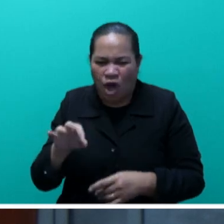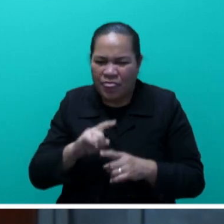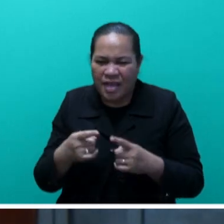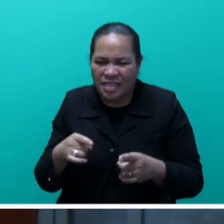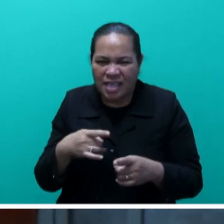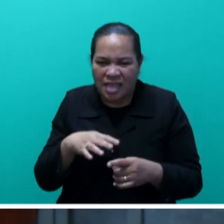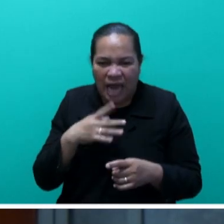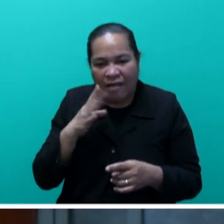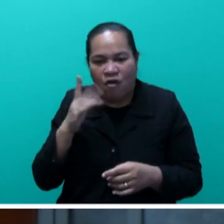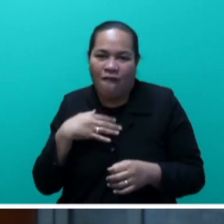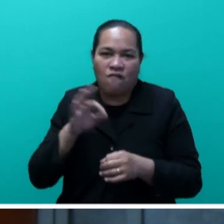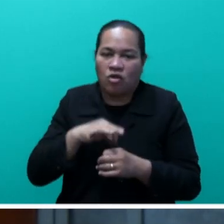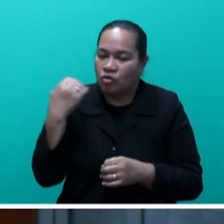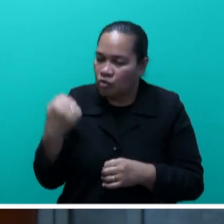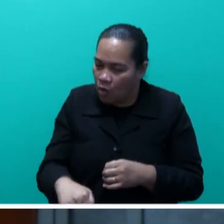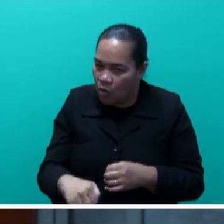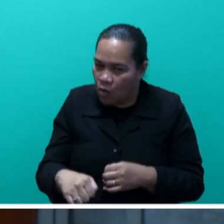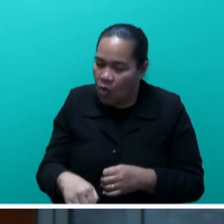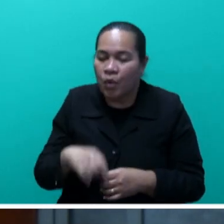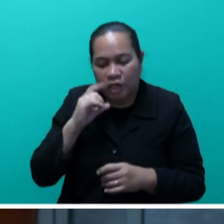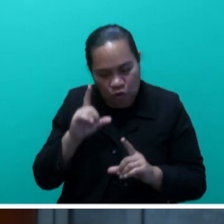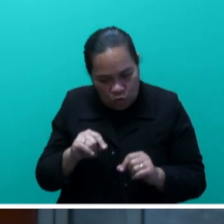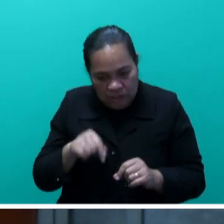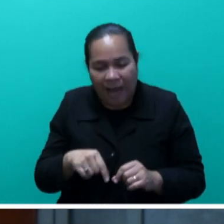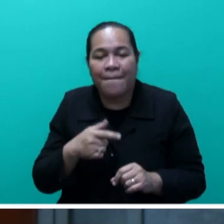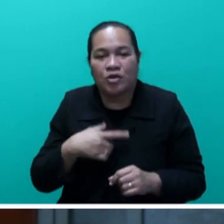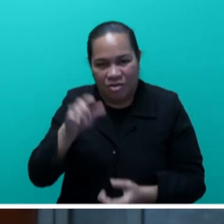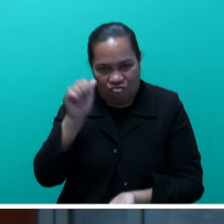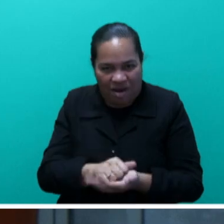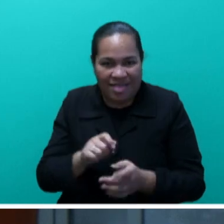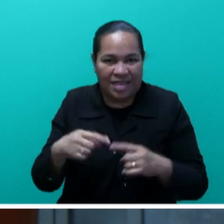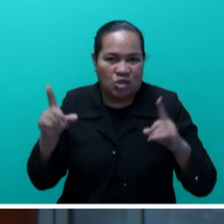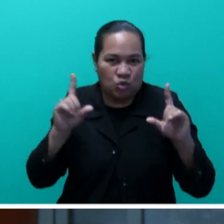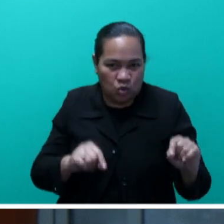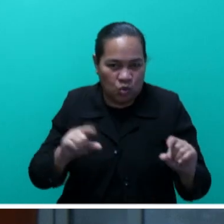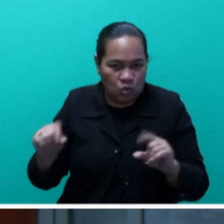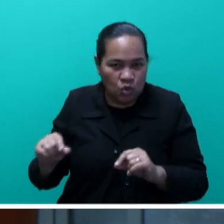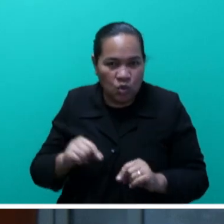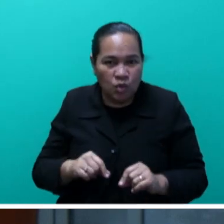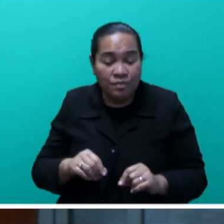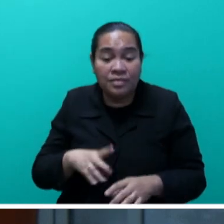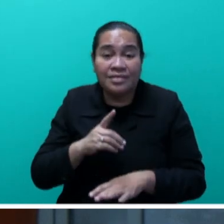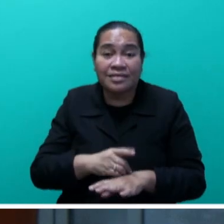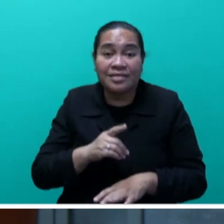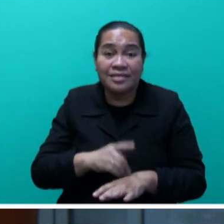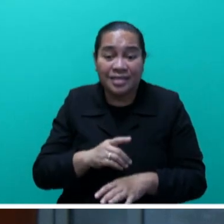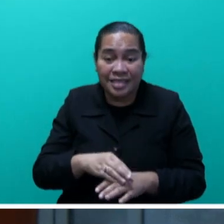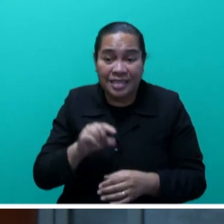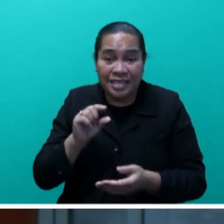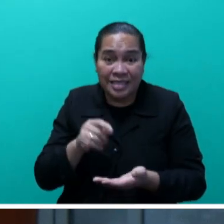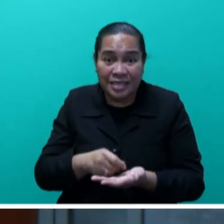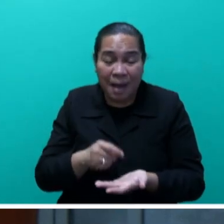votes, Mr. Speaker. These are things that are done because they are right things to do. Mr. Speaker, the disability-specific budget lines for